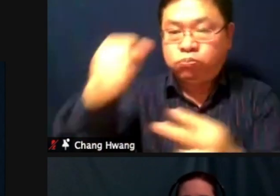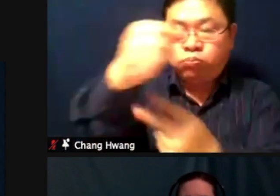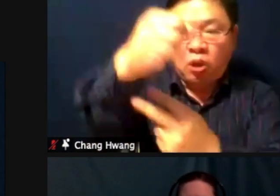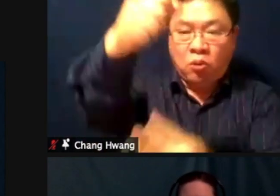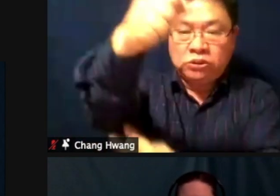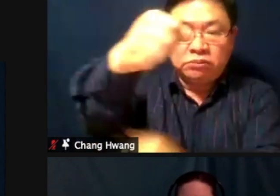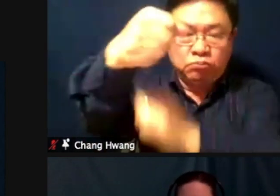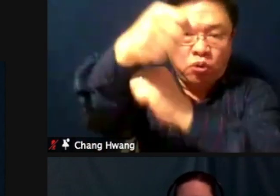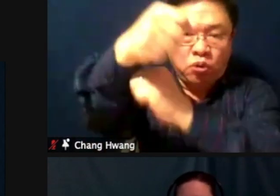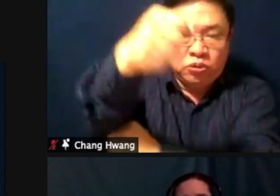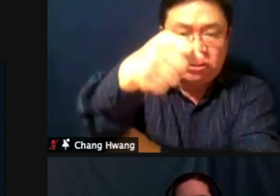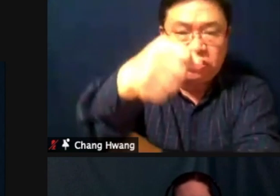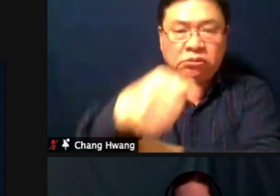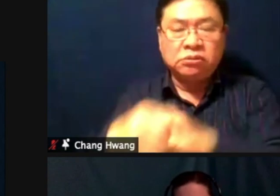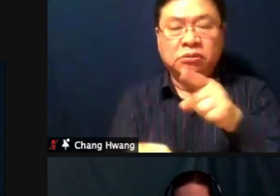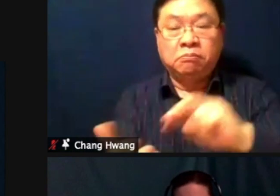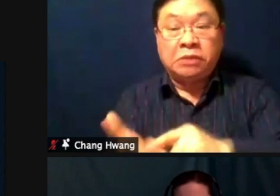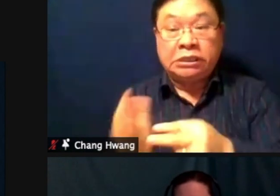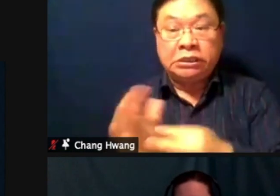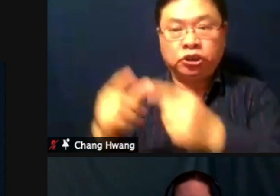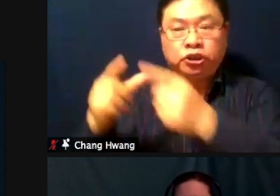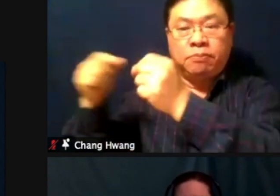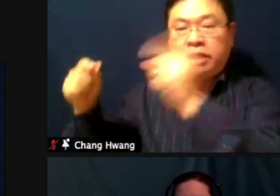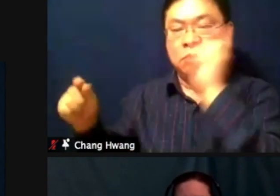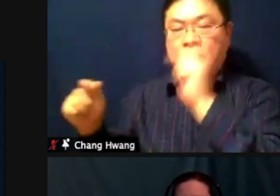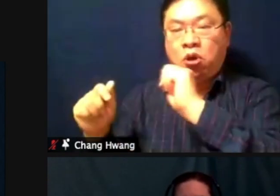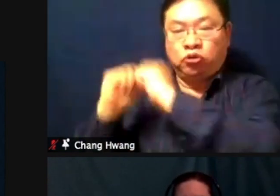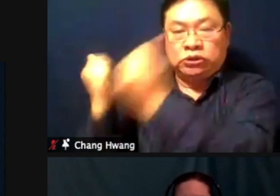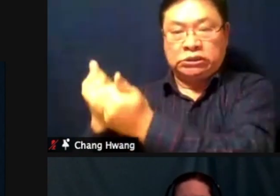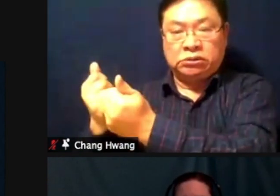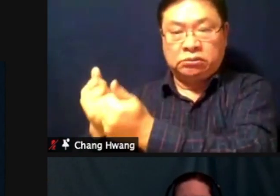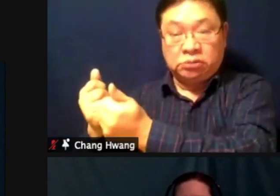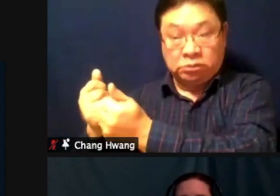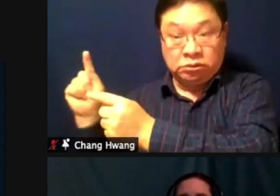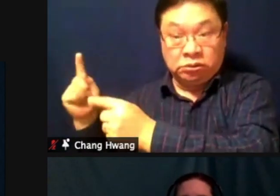the Japanese Association, the Chosen branch,